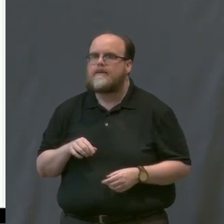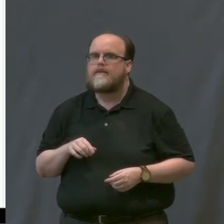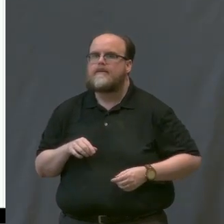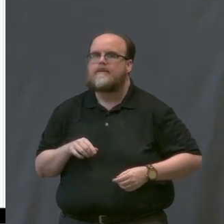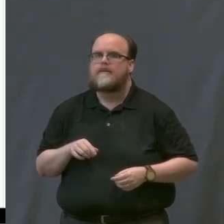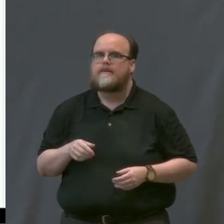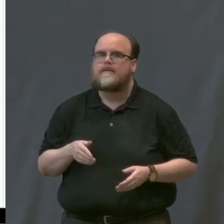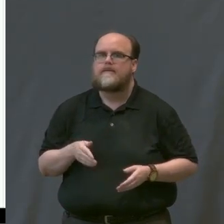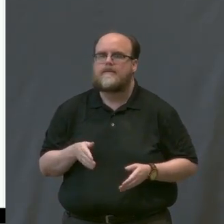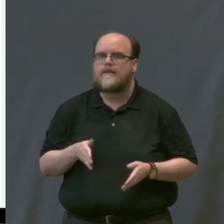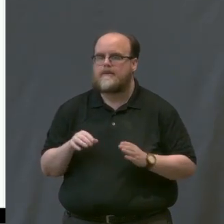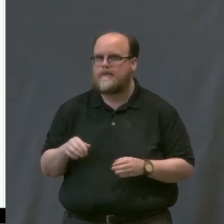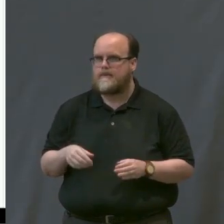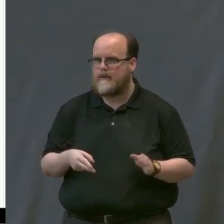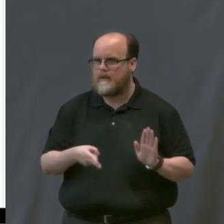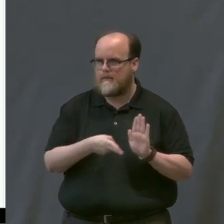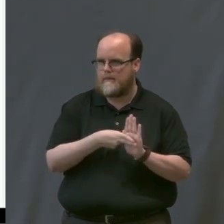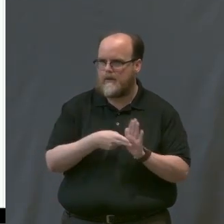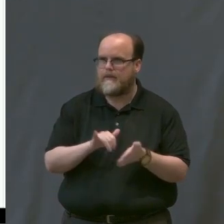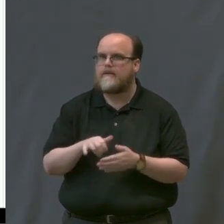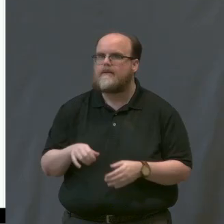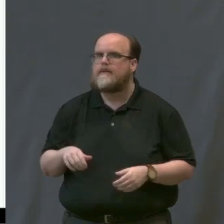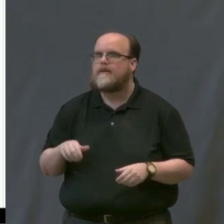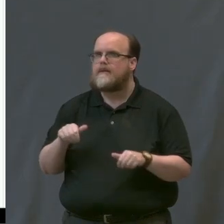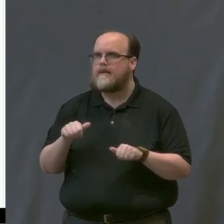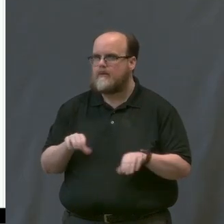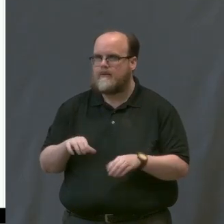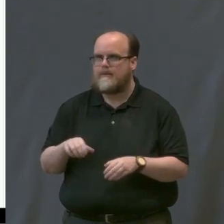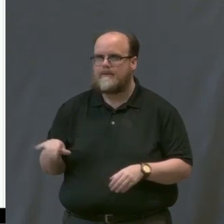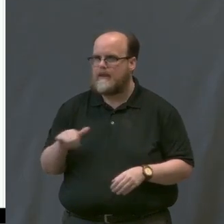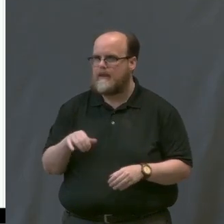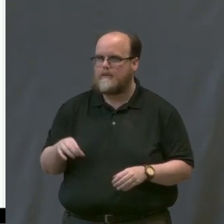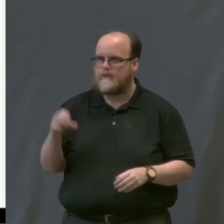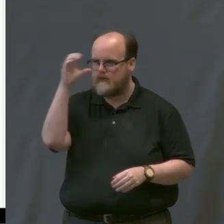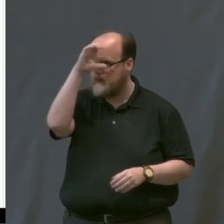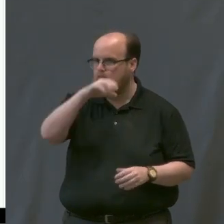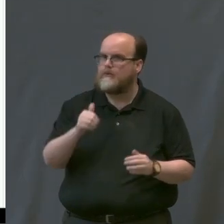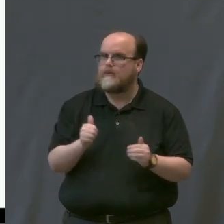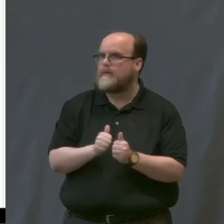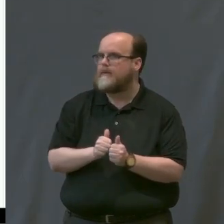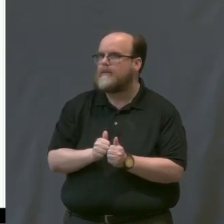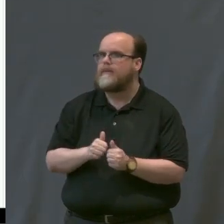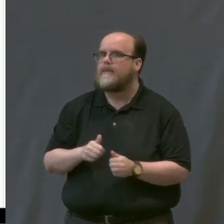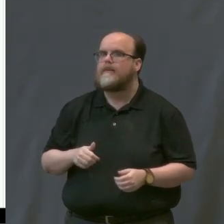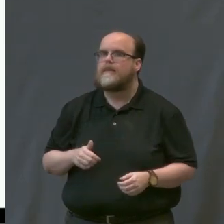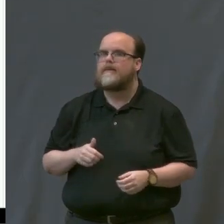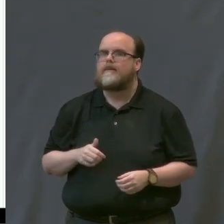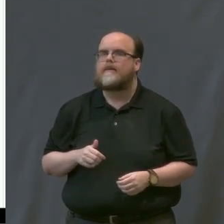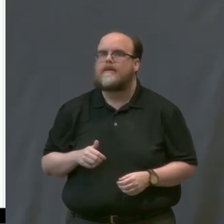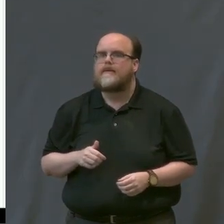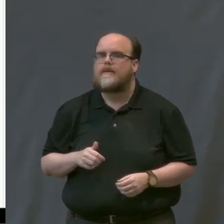Let me mark this right quick. You can actually do this same searching with